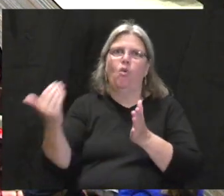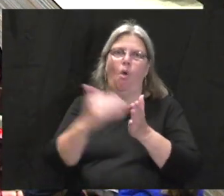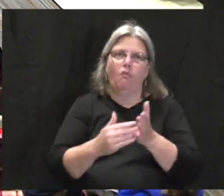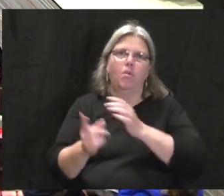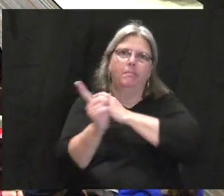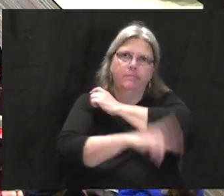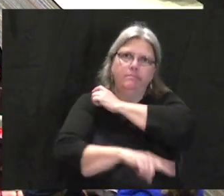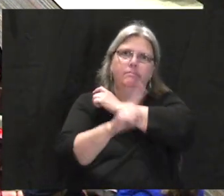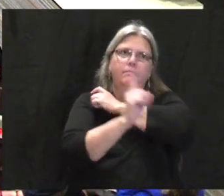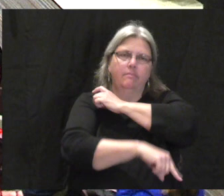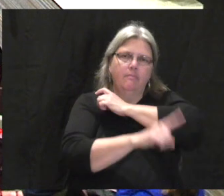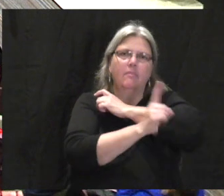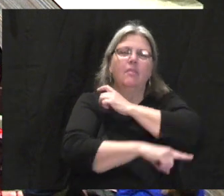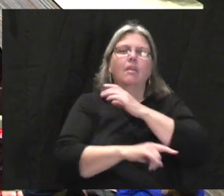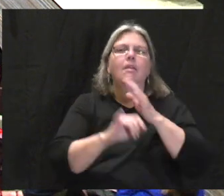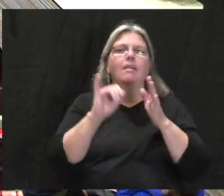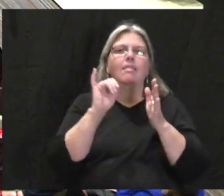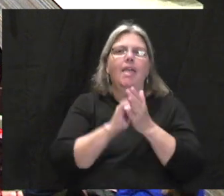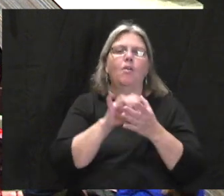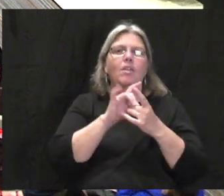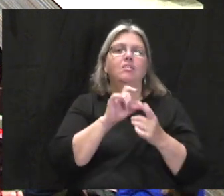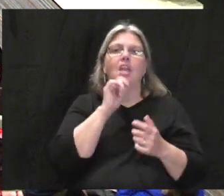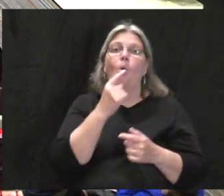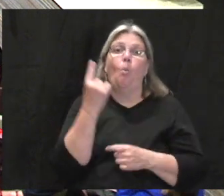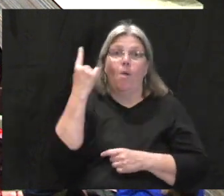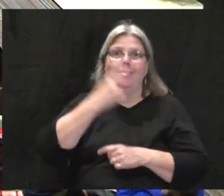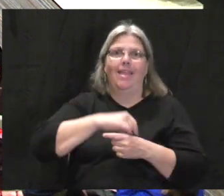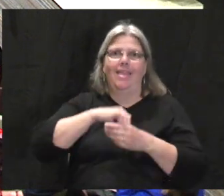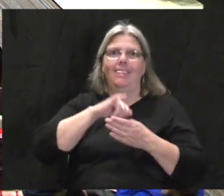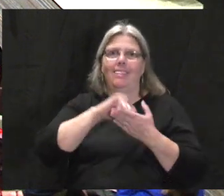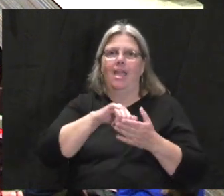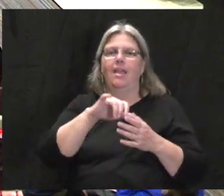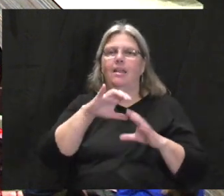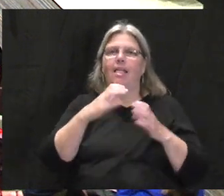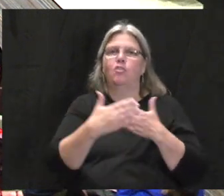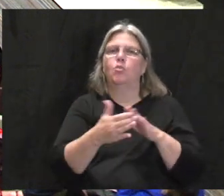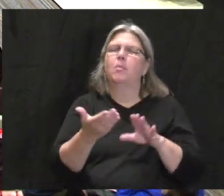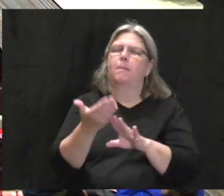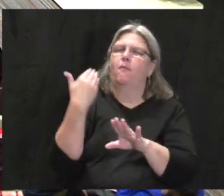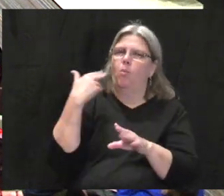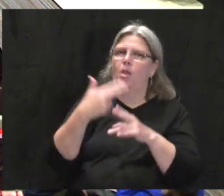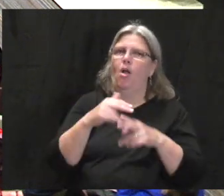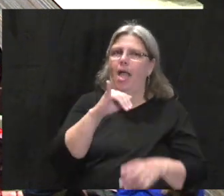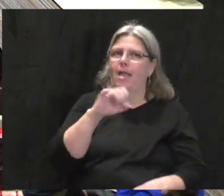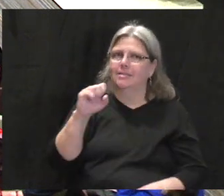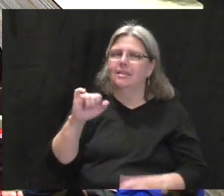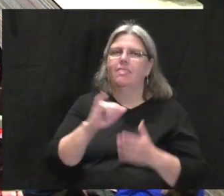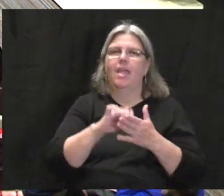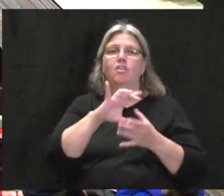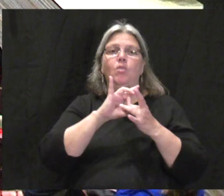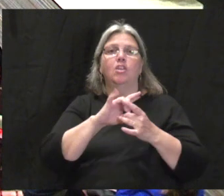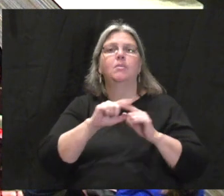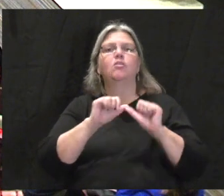students think about and change their behavior and providing additional supports.